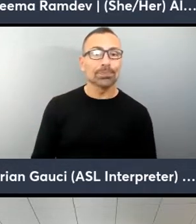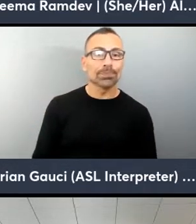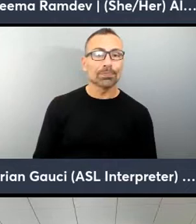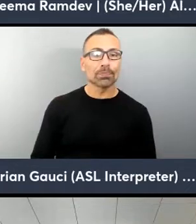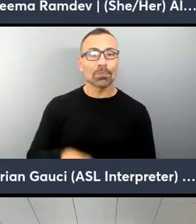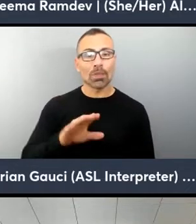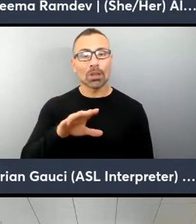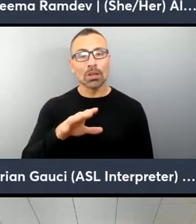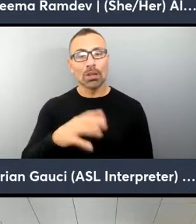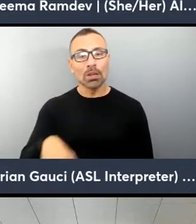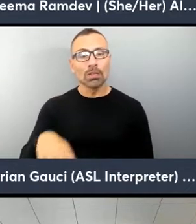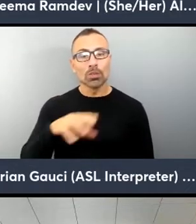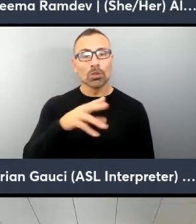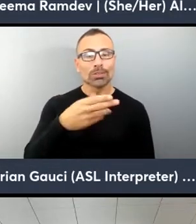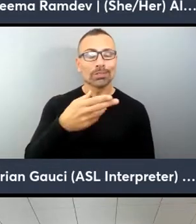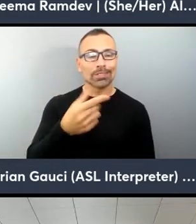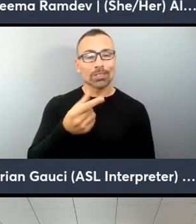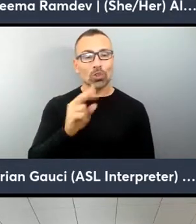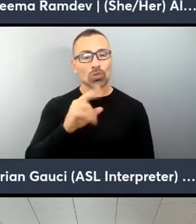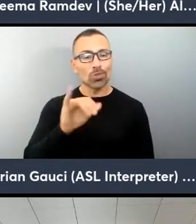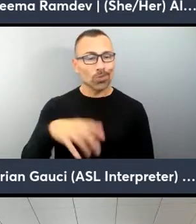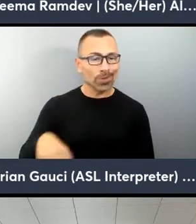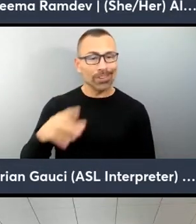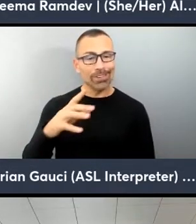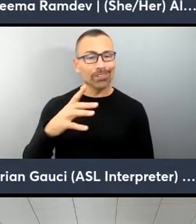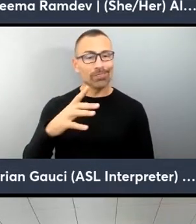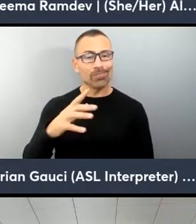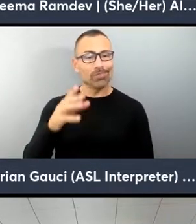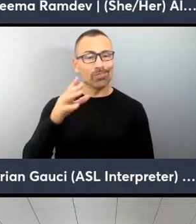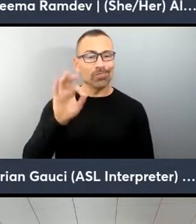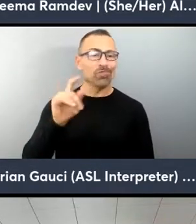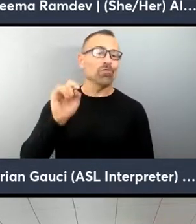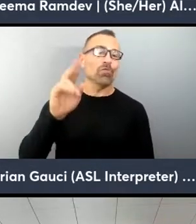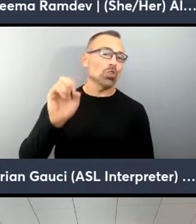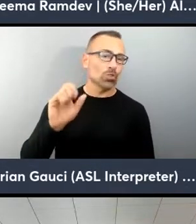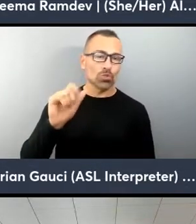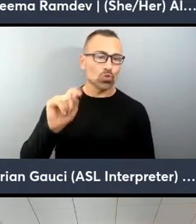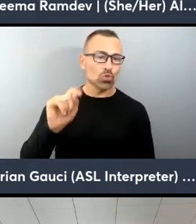of Feature Store. So we'll go back and start with the